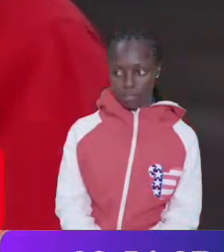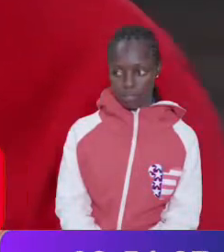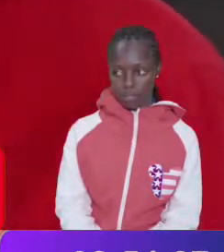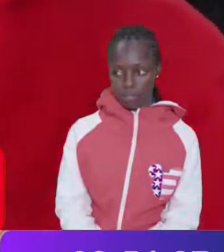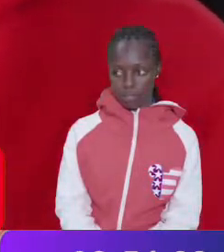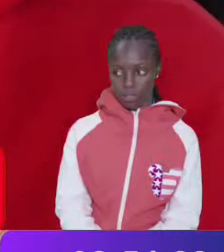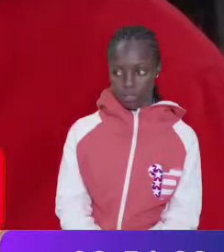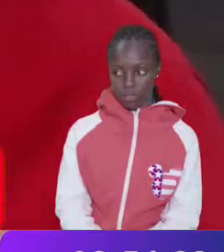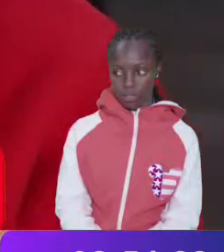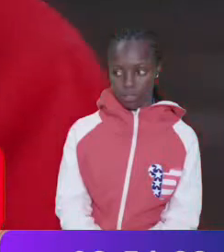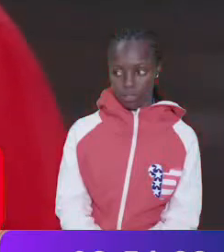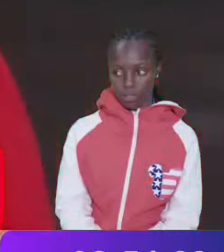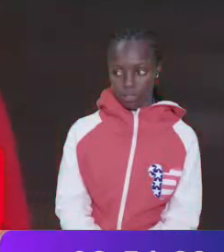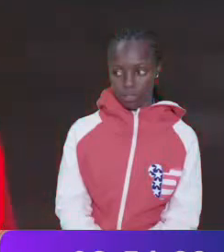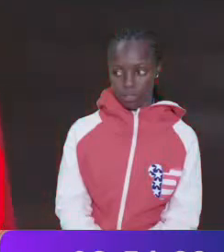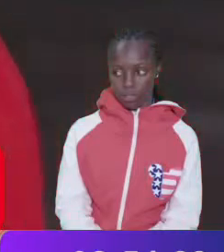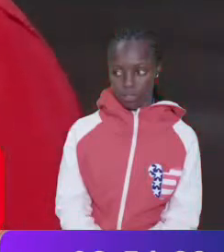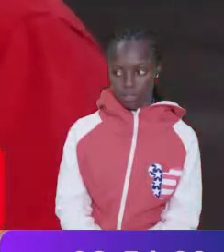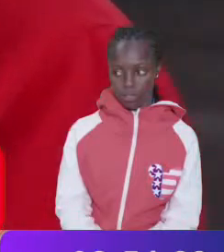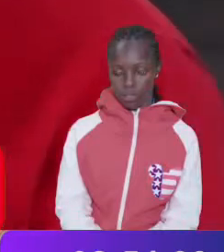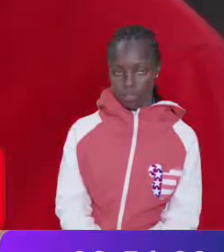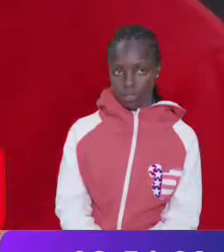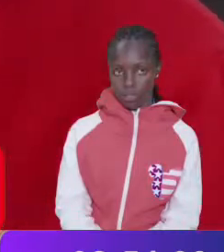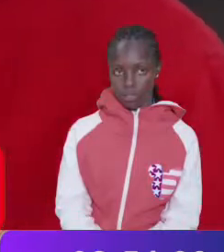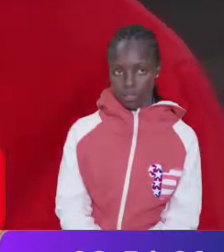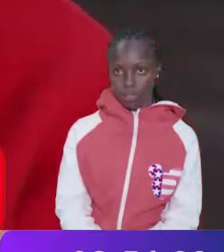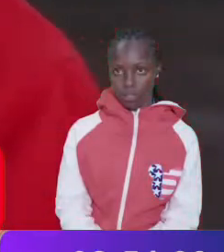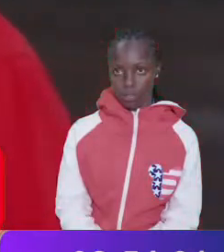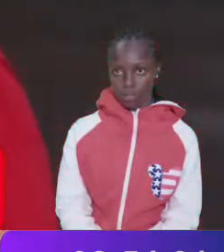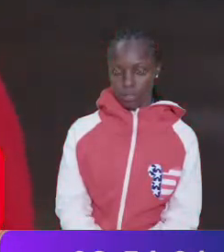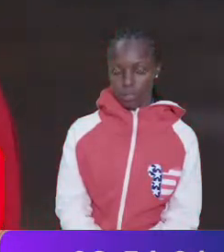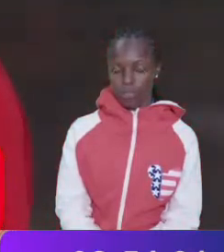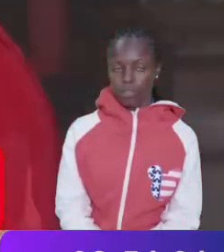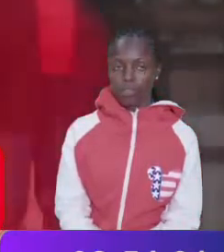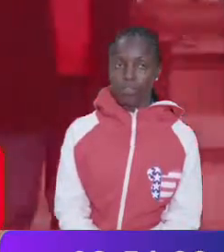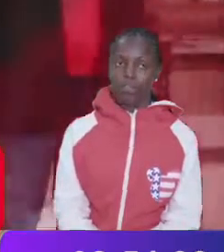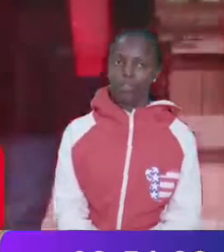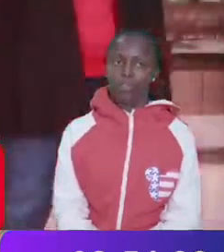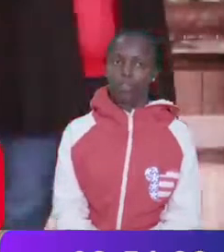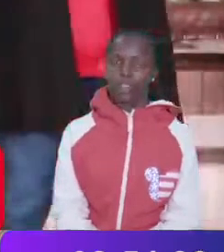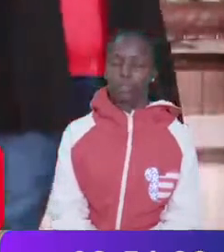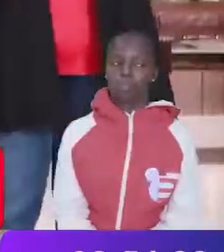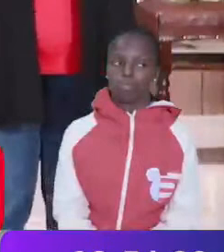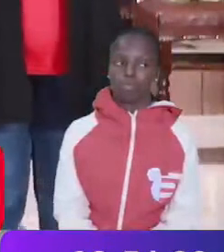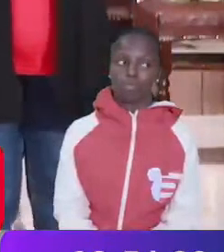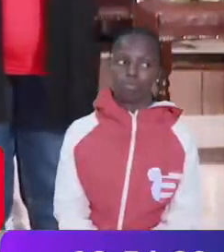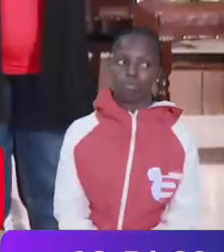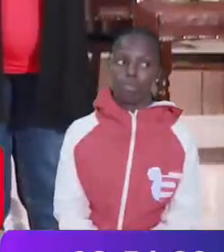faith. You are the Lord, you're the King of Kings, oh God. Kwa kushukuru Bwana, tunasema ni asante.